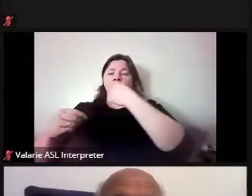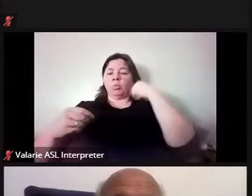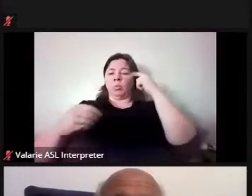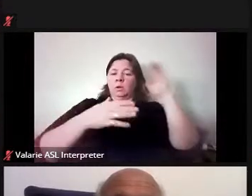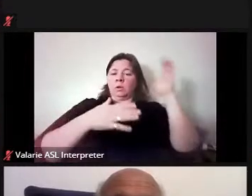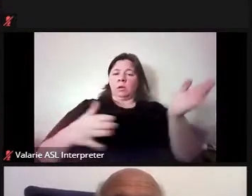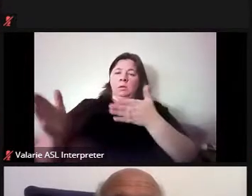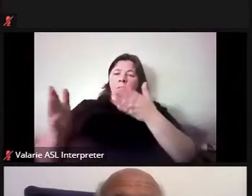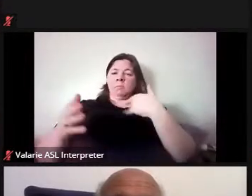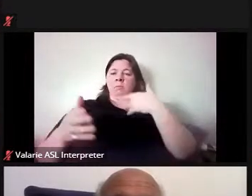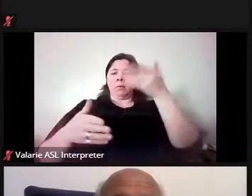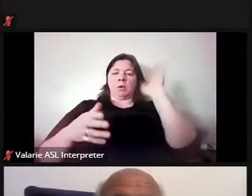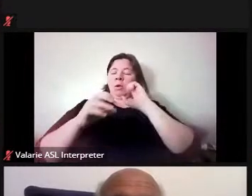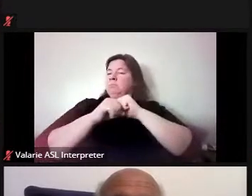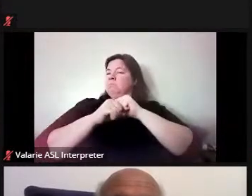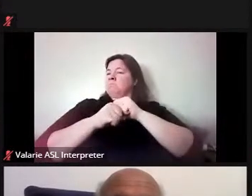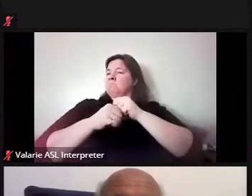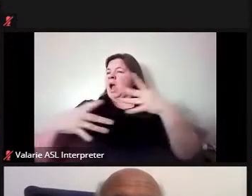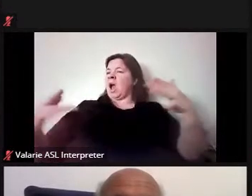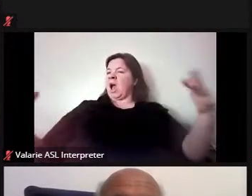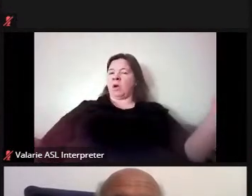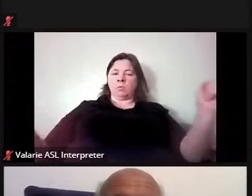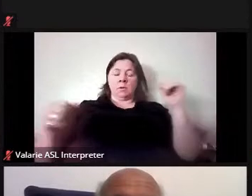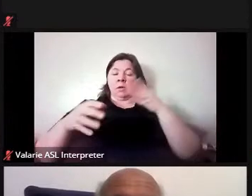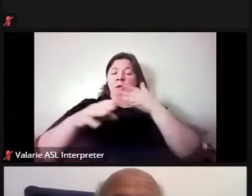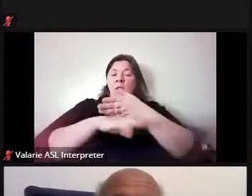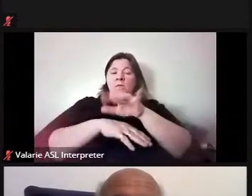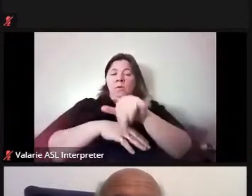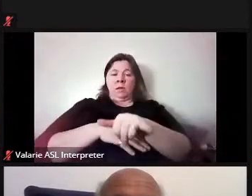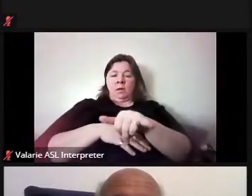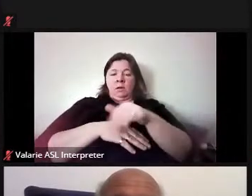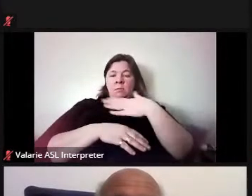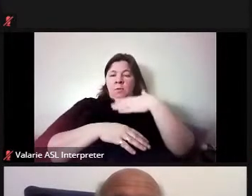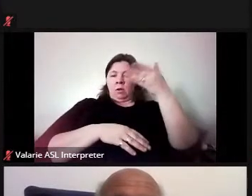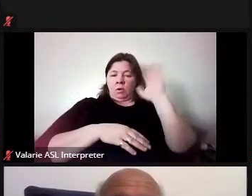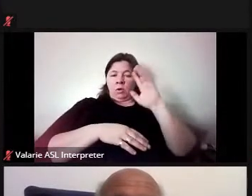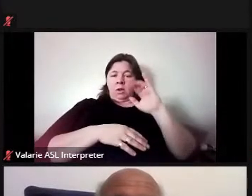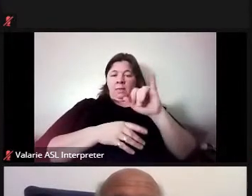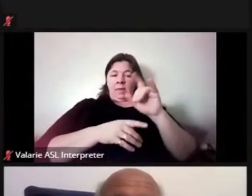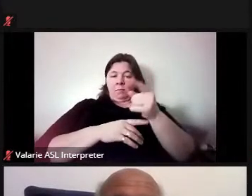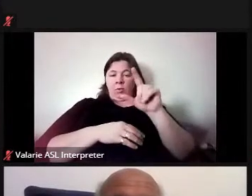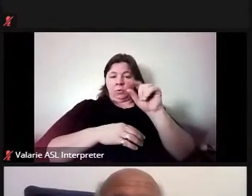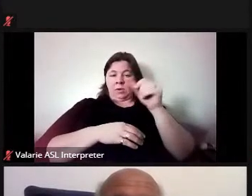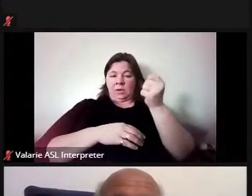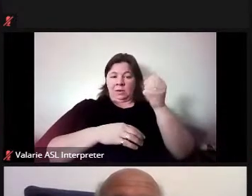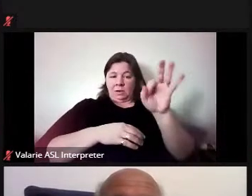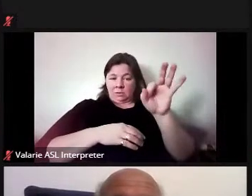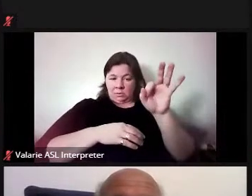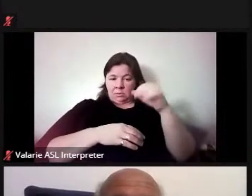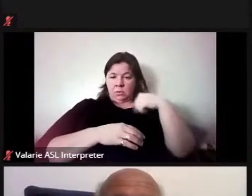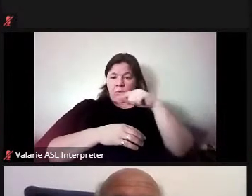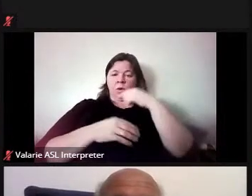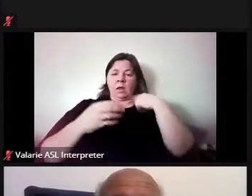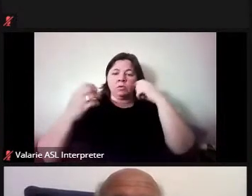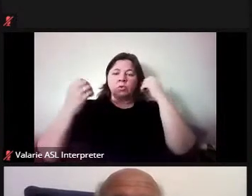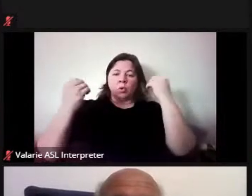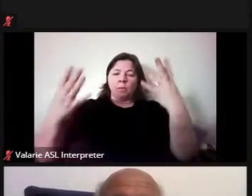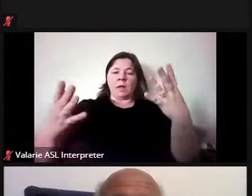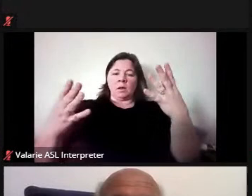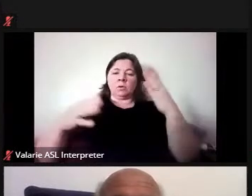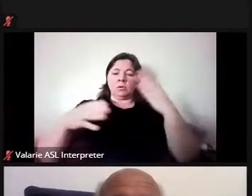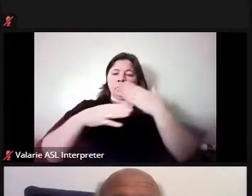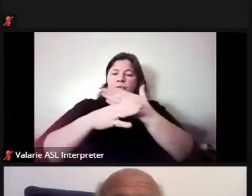my God, after that, because from that moment, last year, 2019, we were having so much to